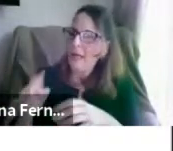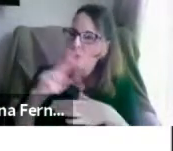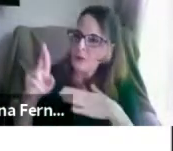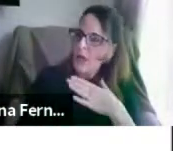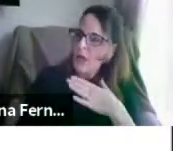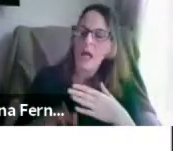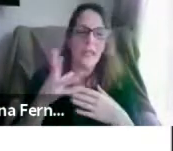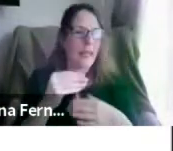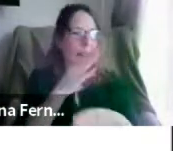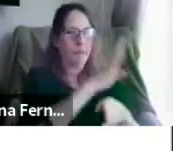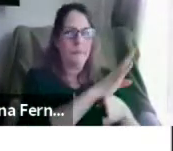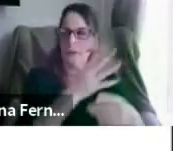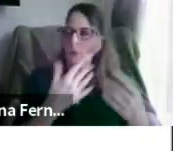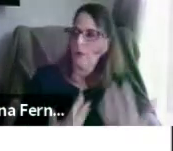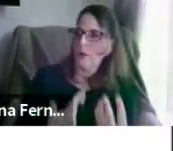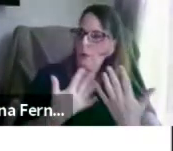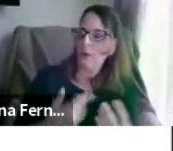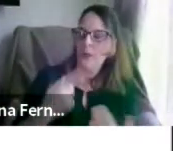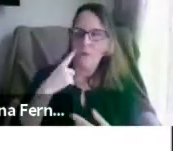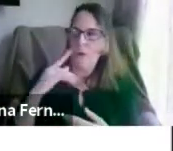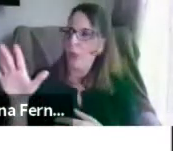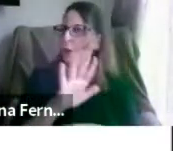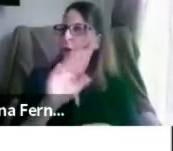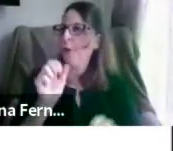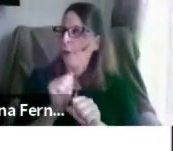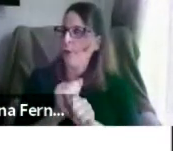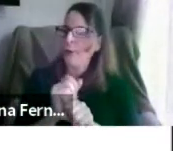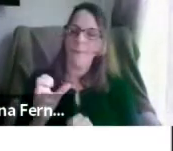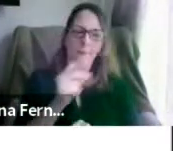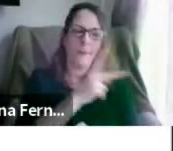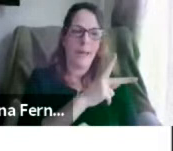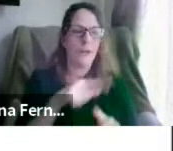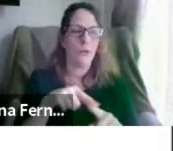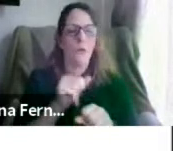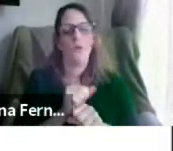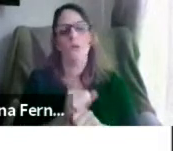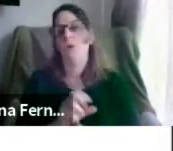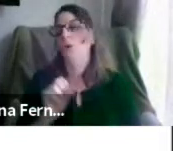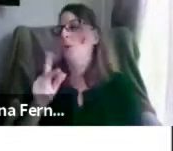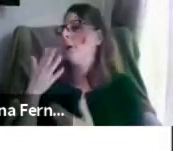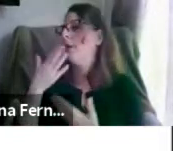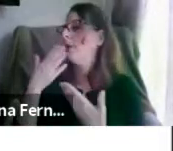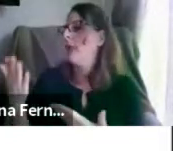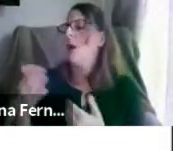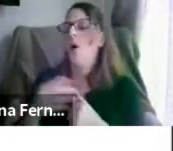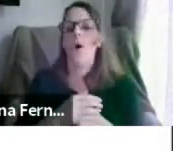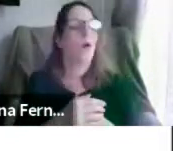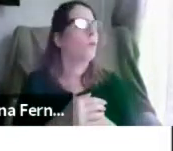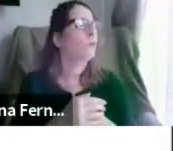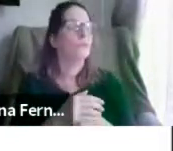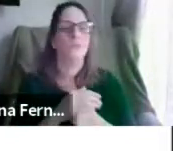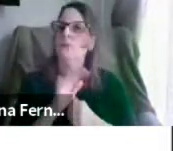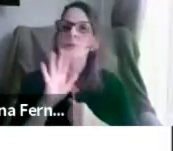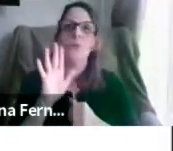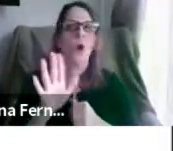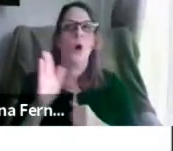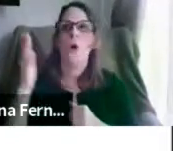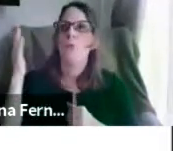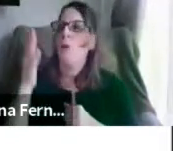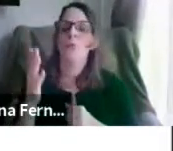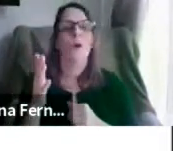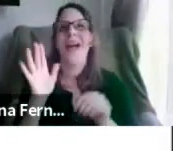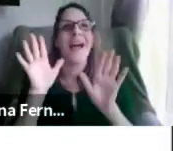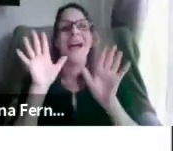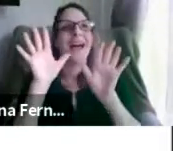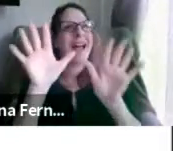businesses themselves. Okay, thank you very much. I found this presentation